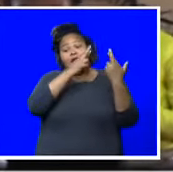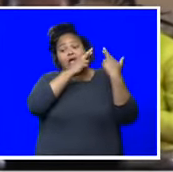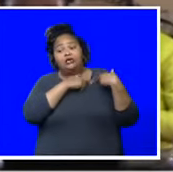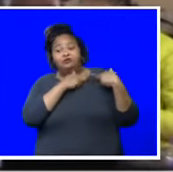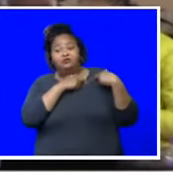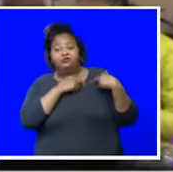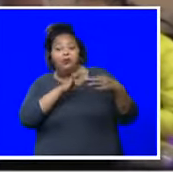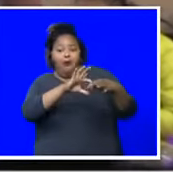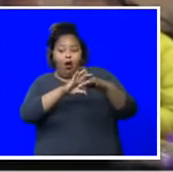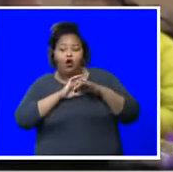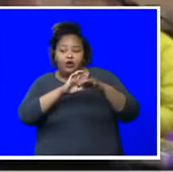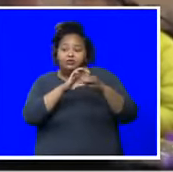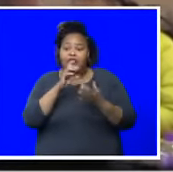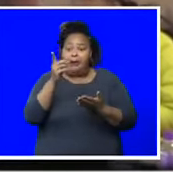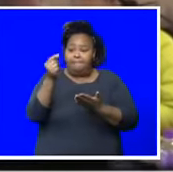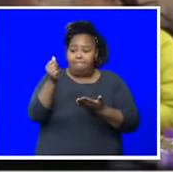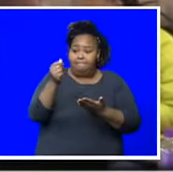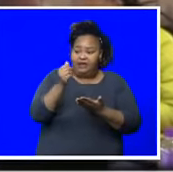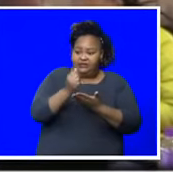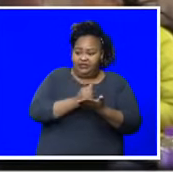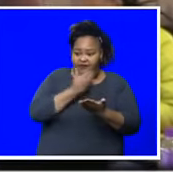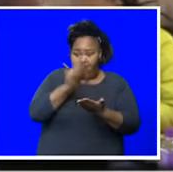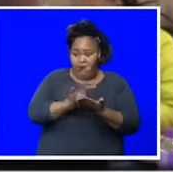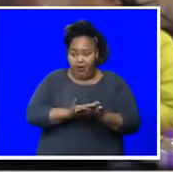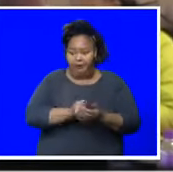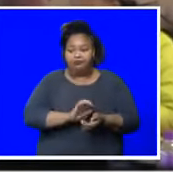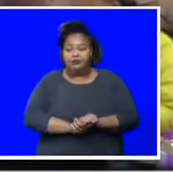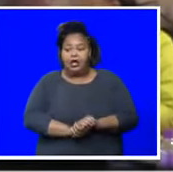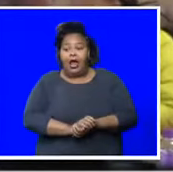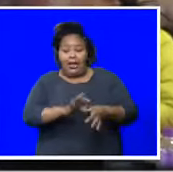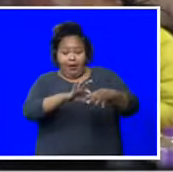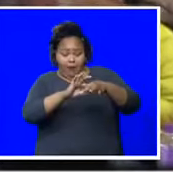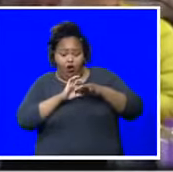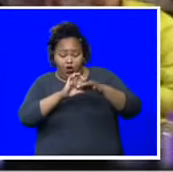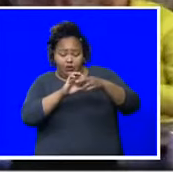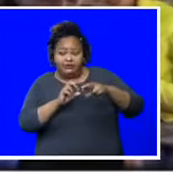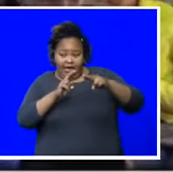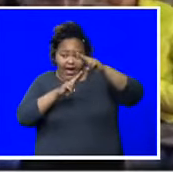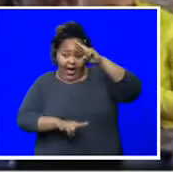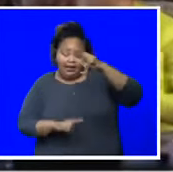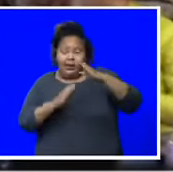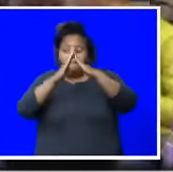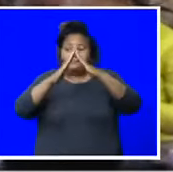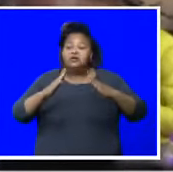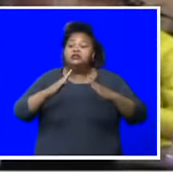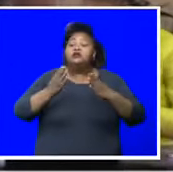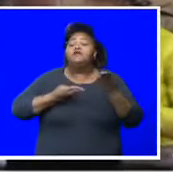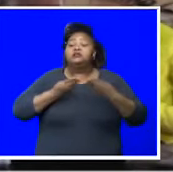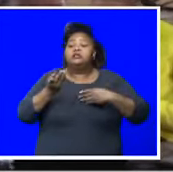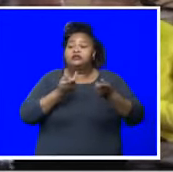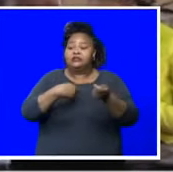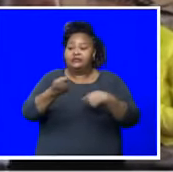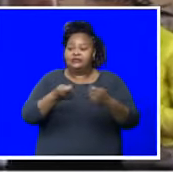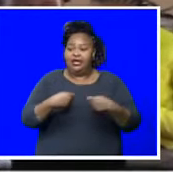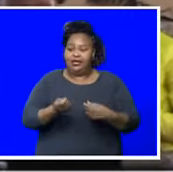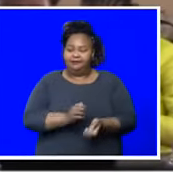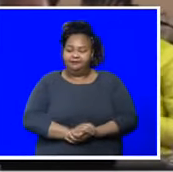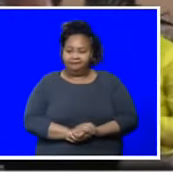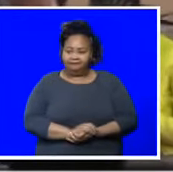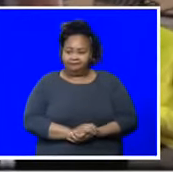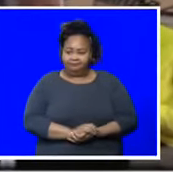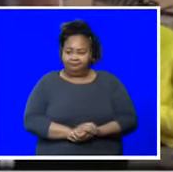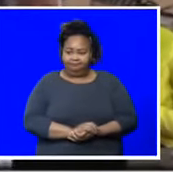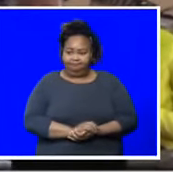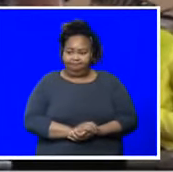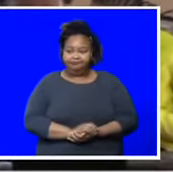is the corner to other commerce, Senate President on Muche. City Bona